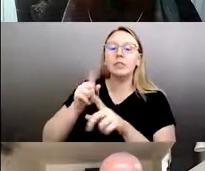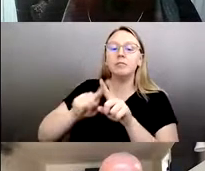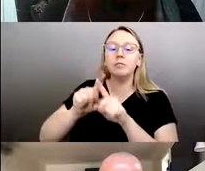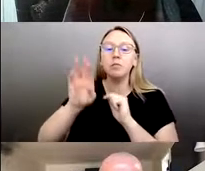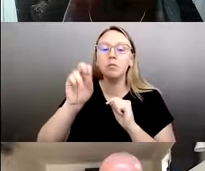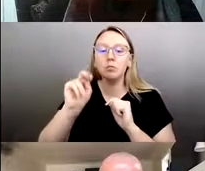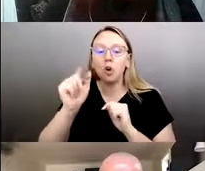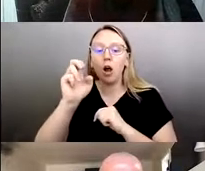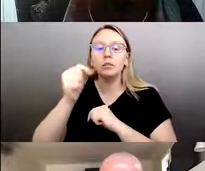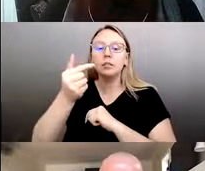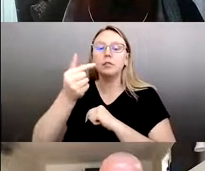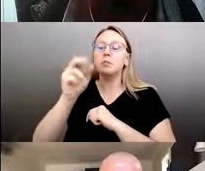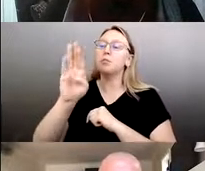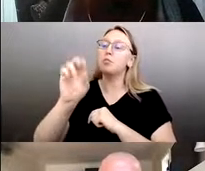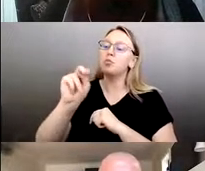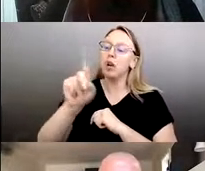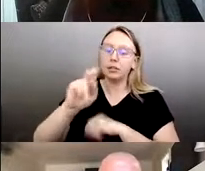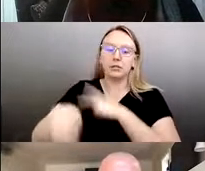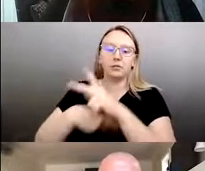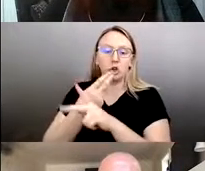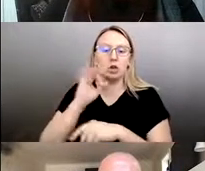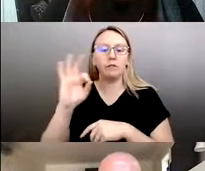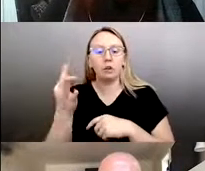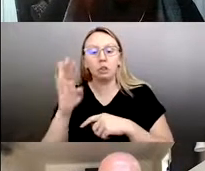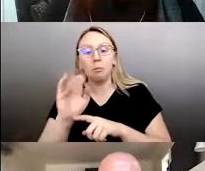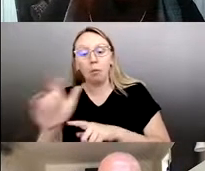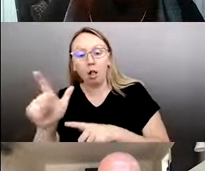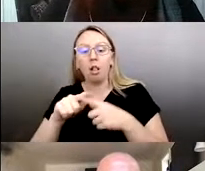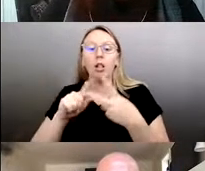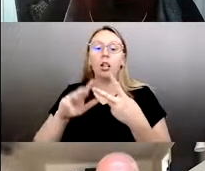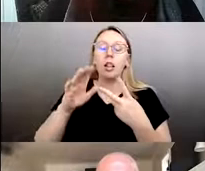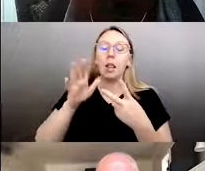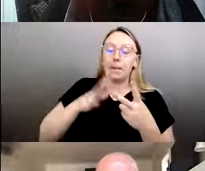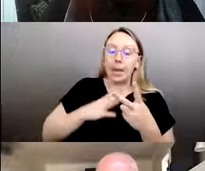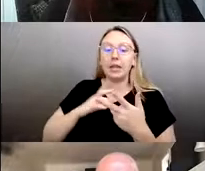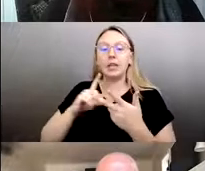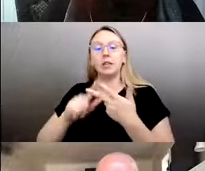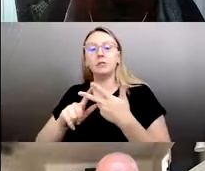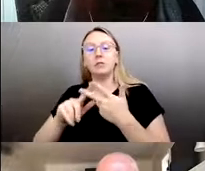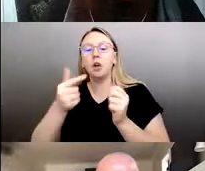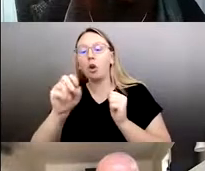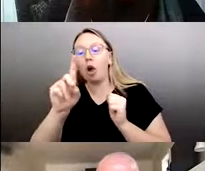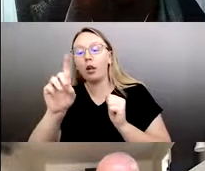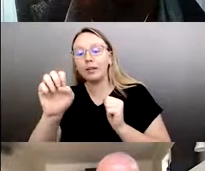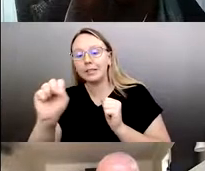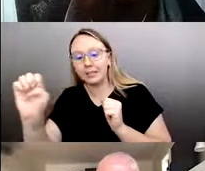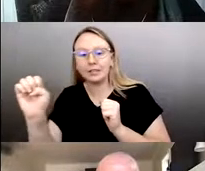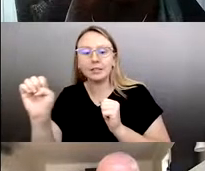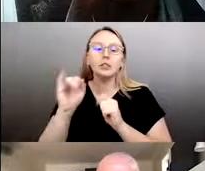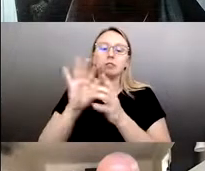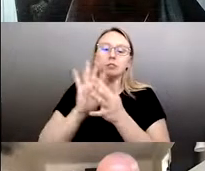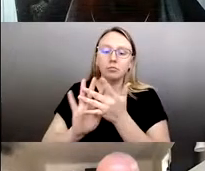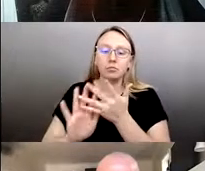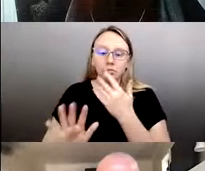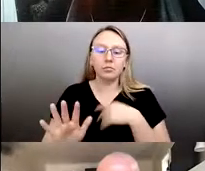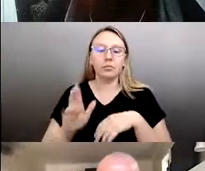grain and corn. The original and much larger plaster works grace the exhibition's entrance to the livestock